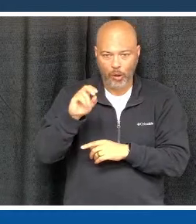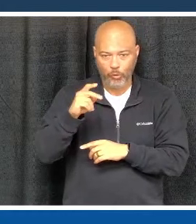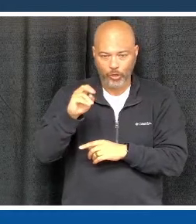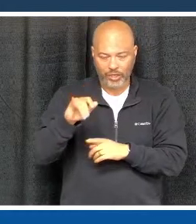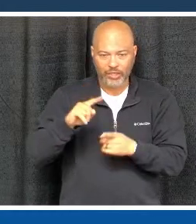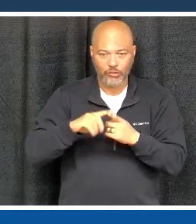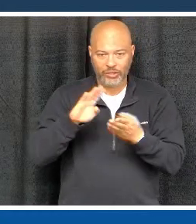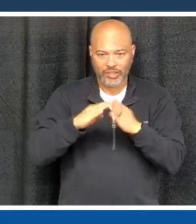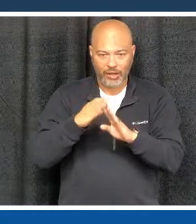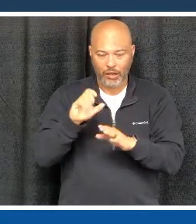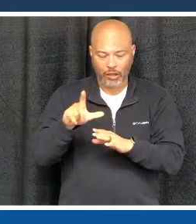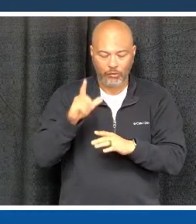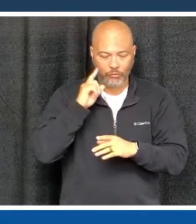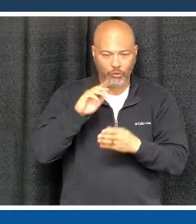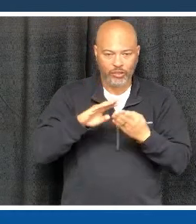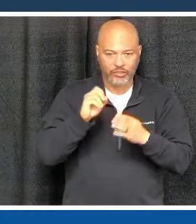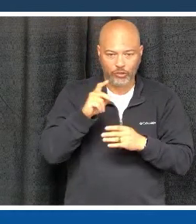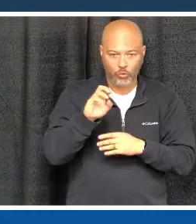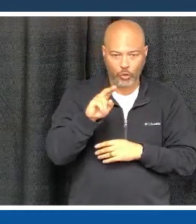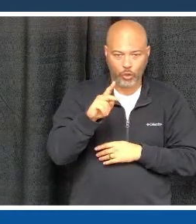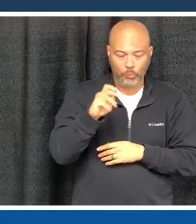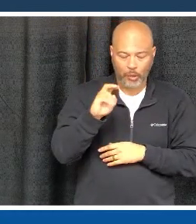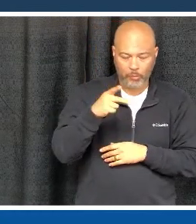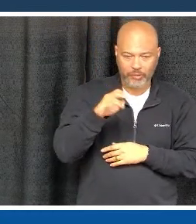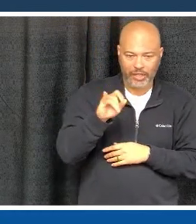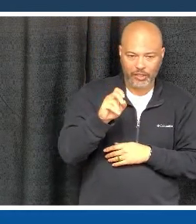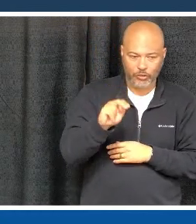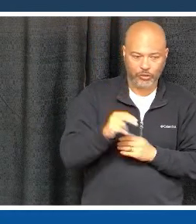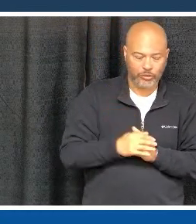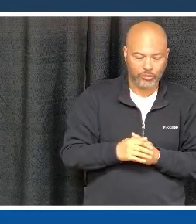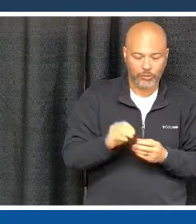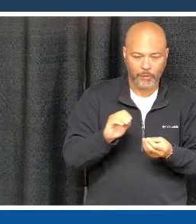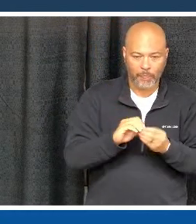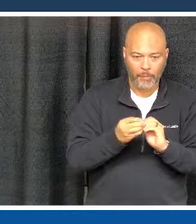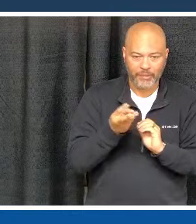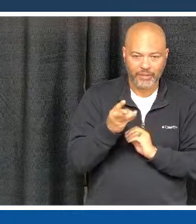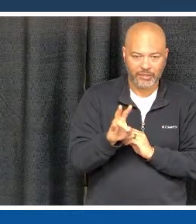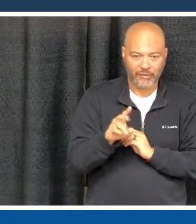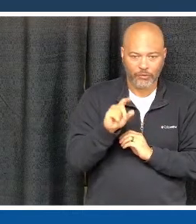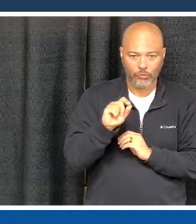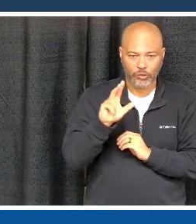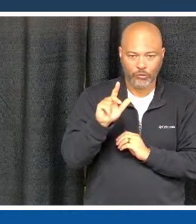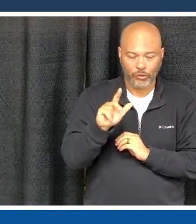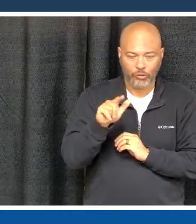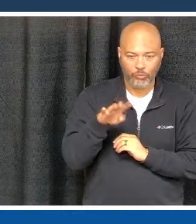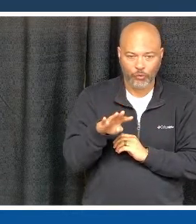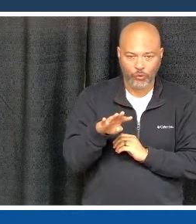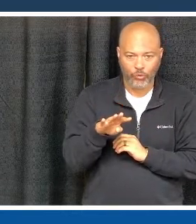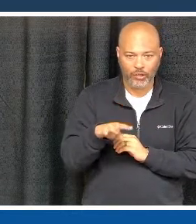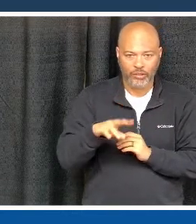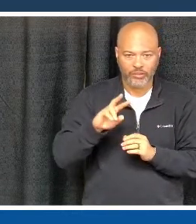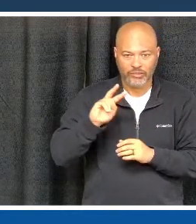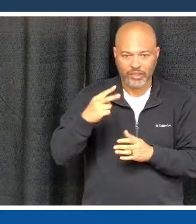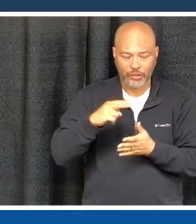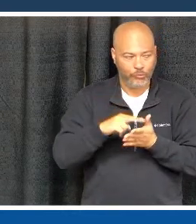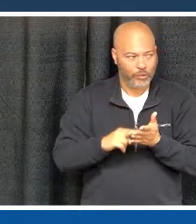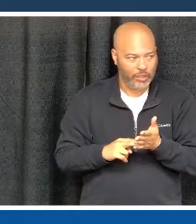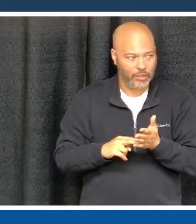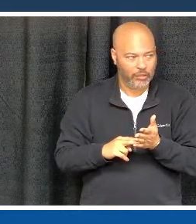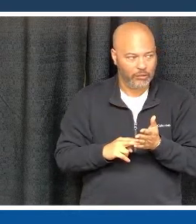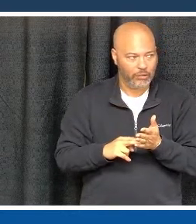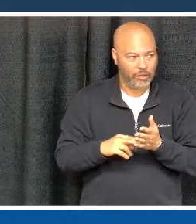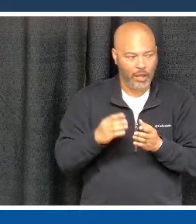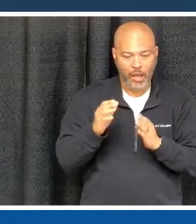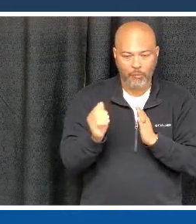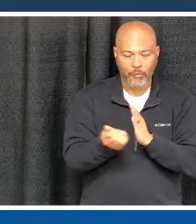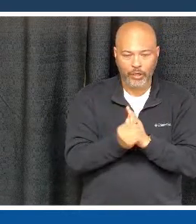Clarksville for the purpose of a sewer pump station. Ordinance 67, 2023-24, second reading,